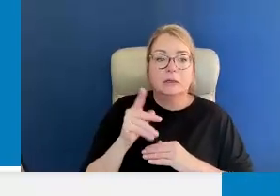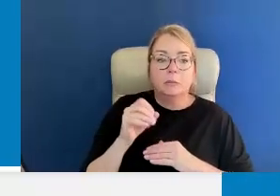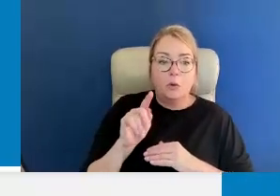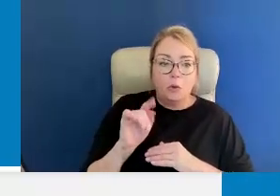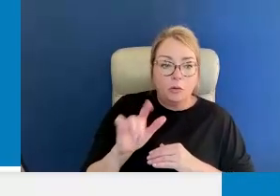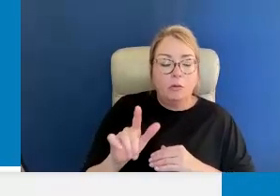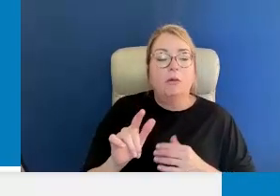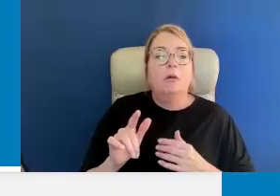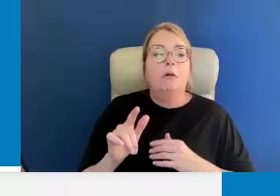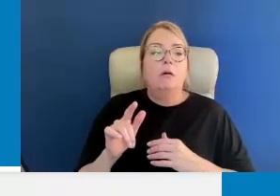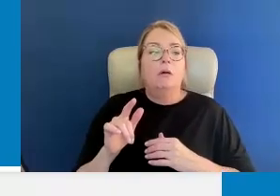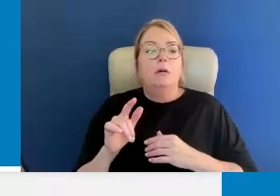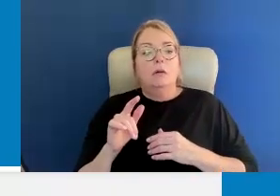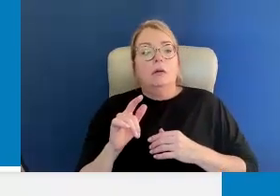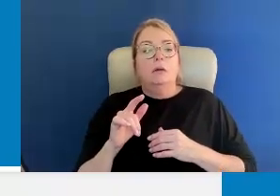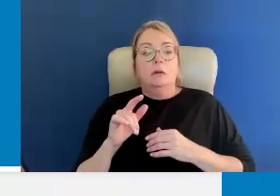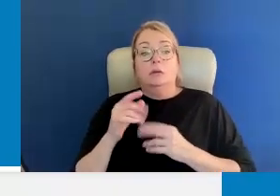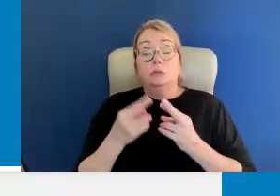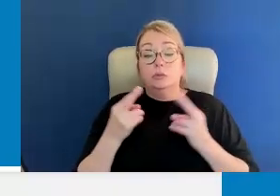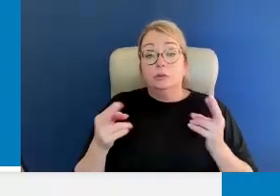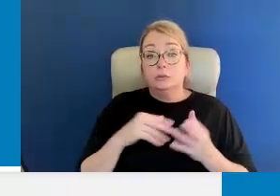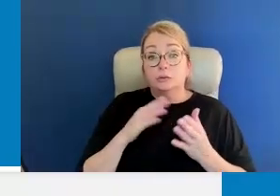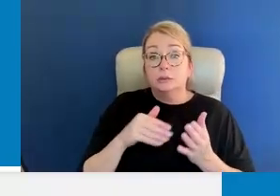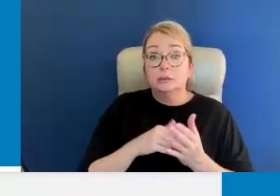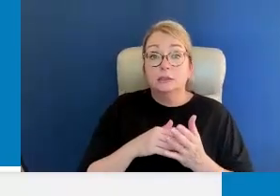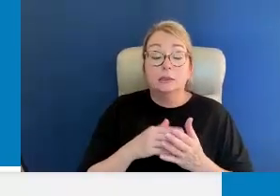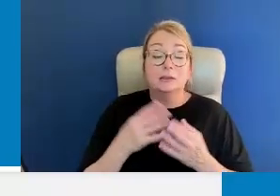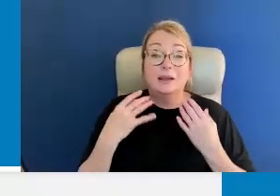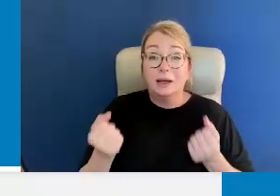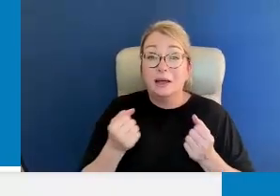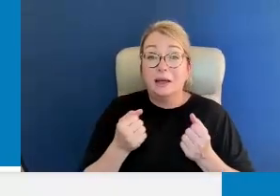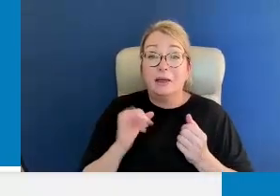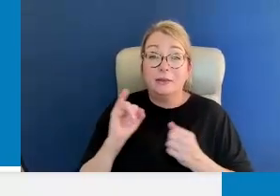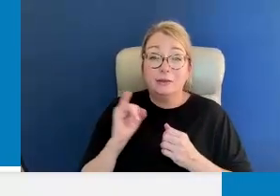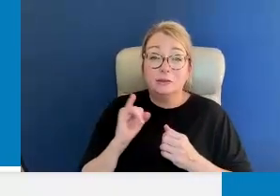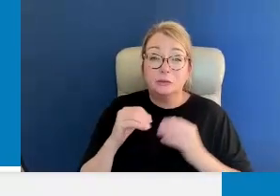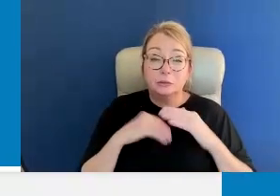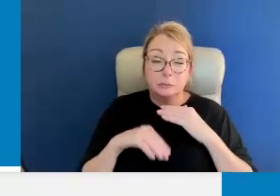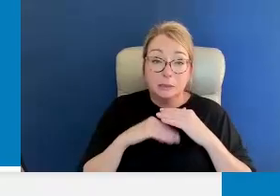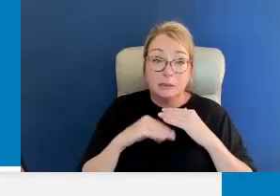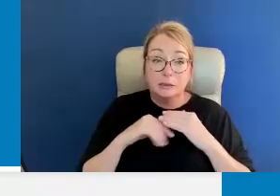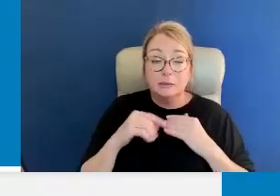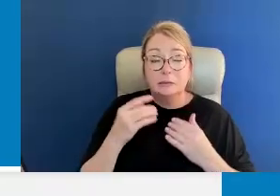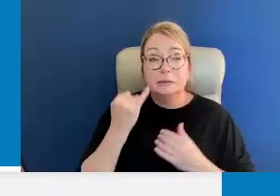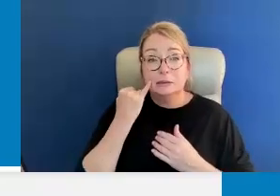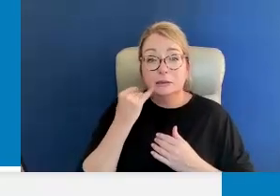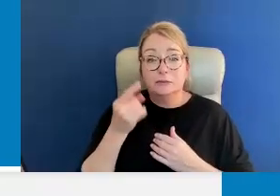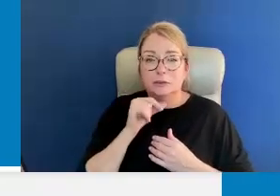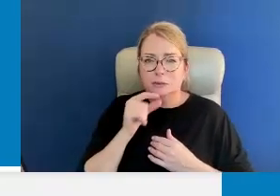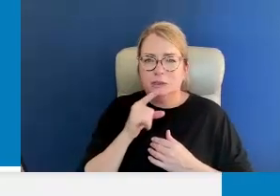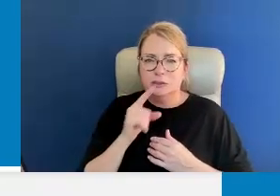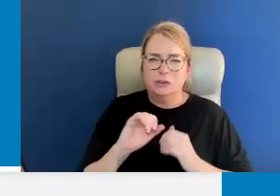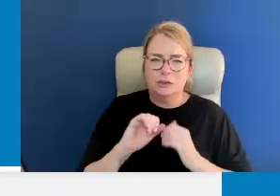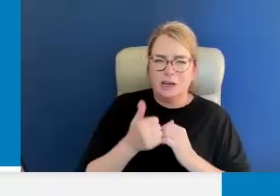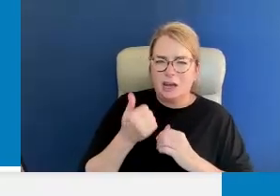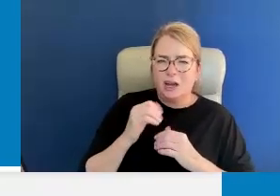of the great things about the Resource Center is there's health insurance basics. So let's just say you're not quite sure how your deductible works, or you're